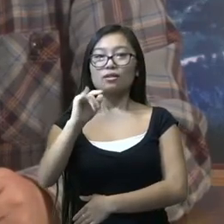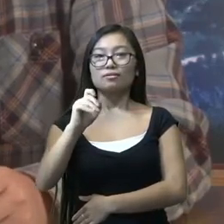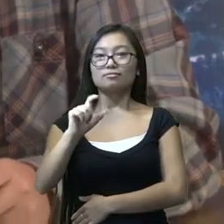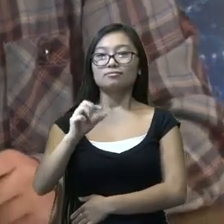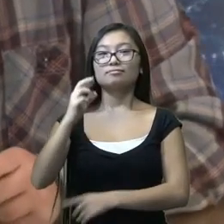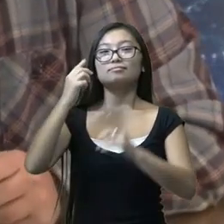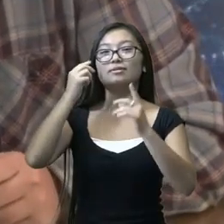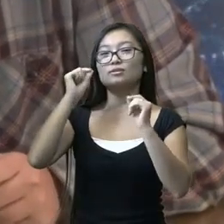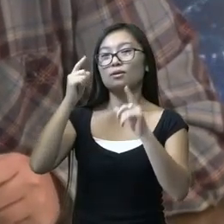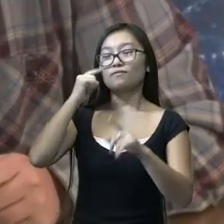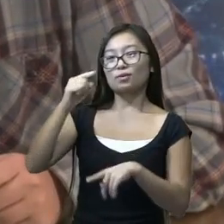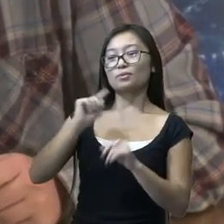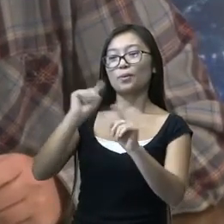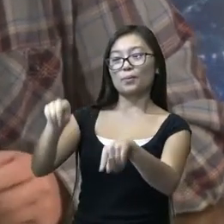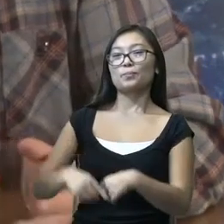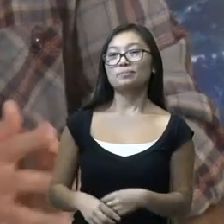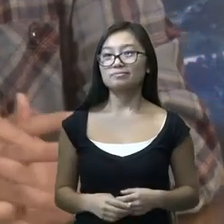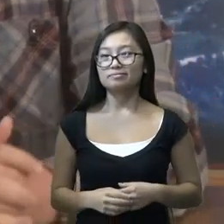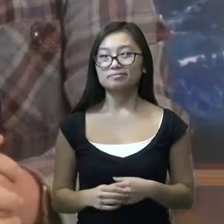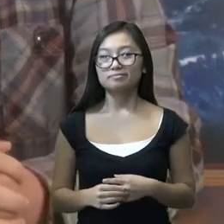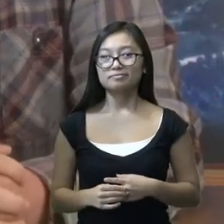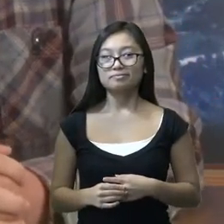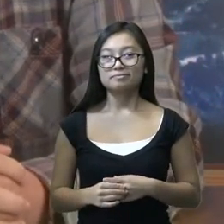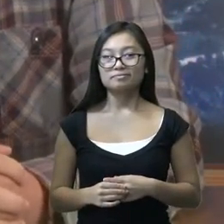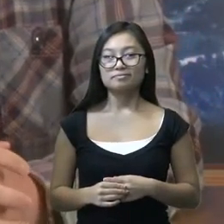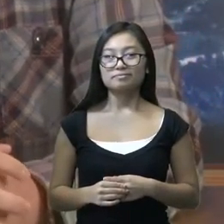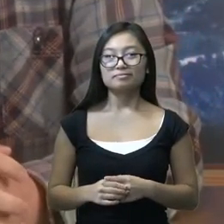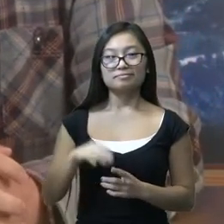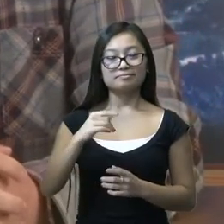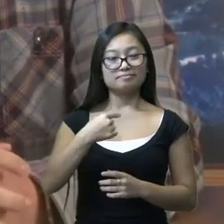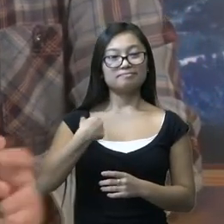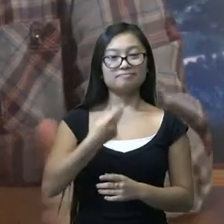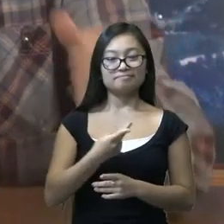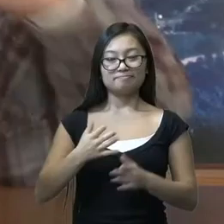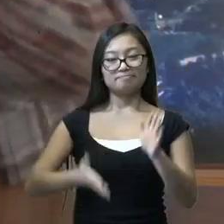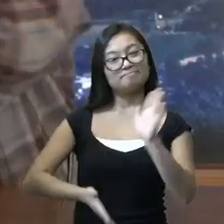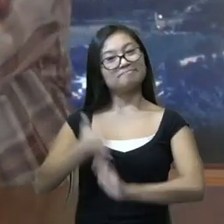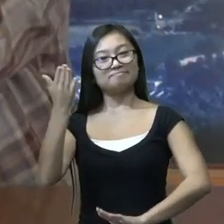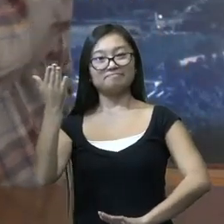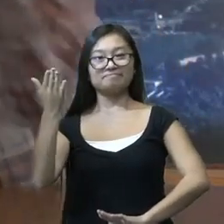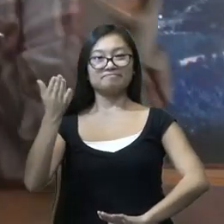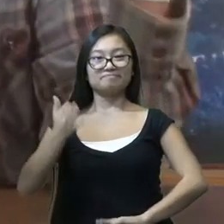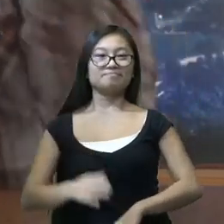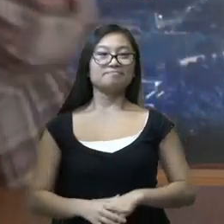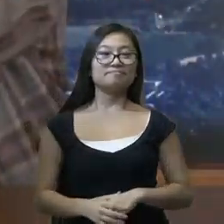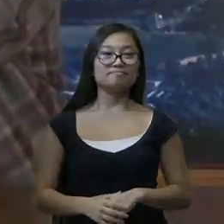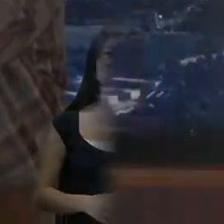for you outside. Go check right now. Ann and Skylar, signing out.